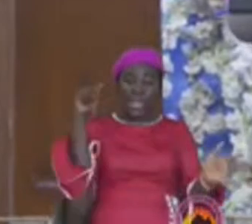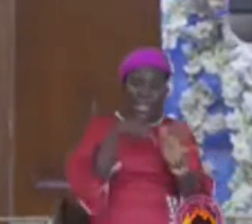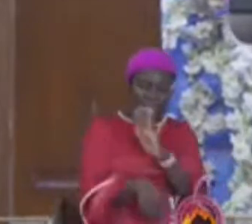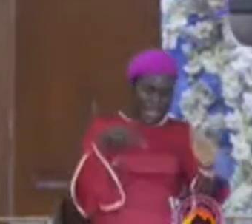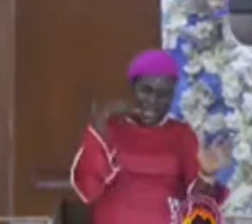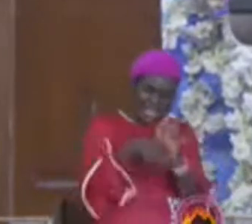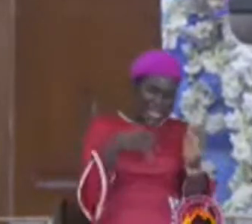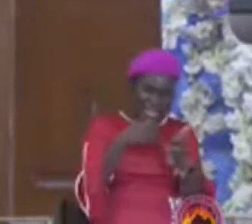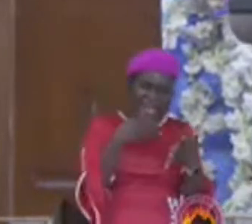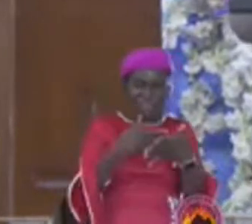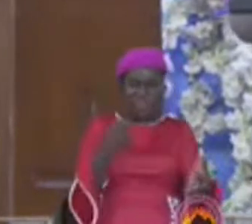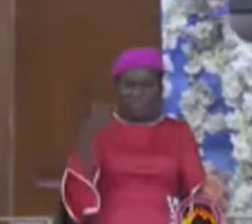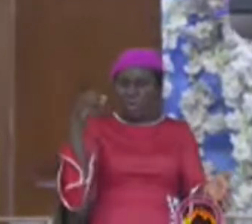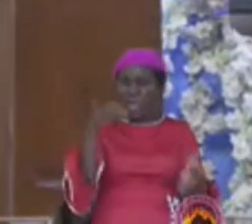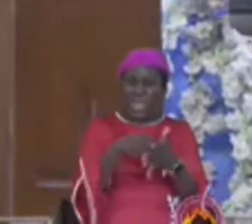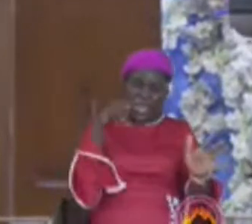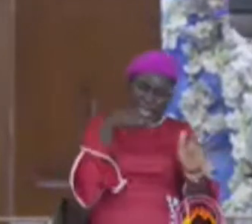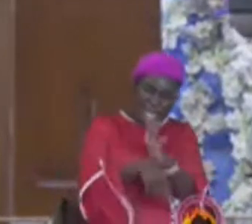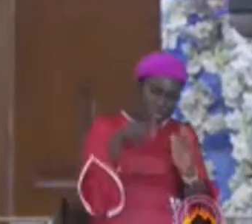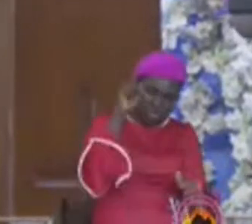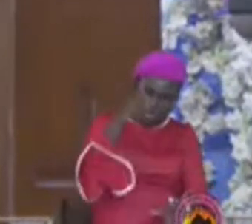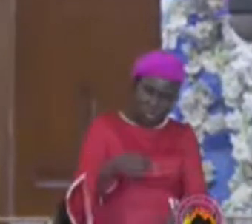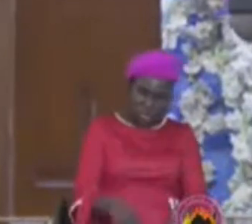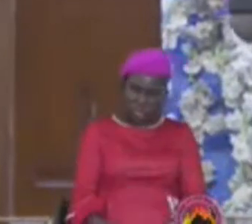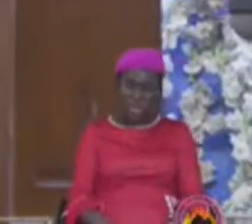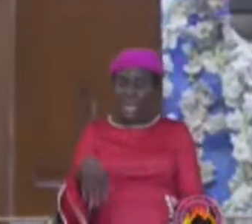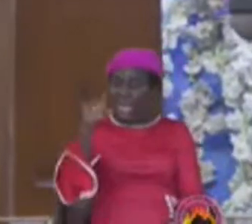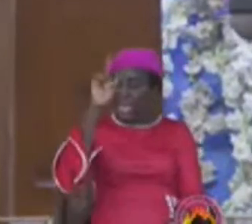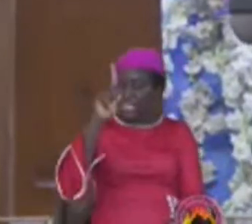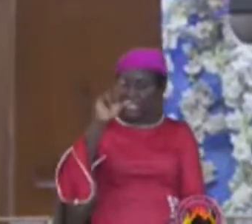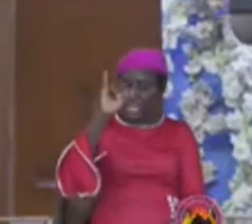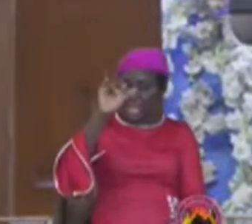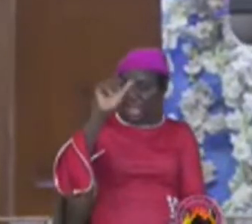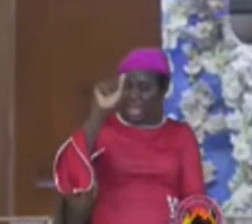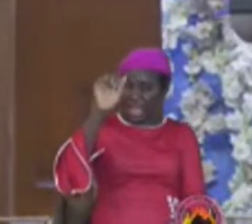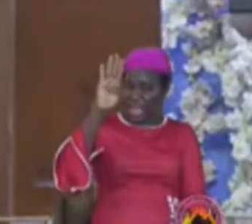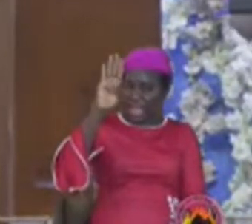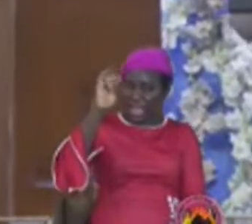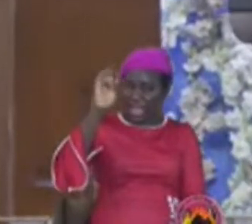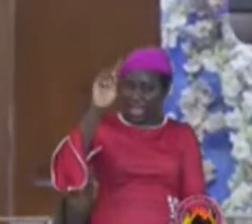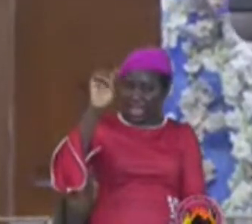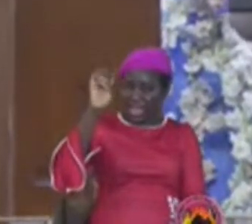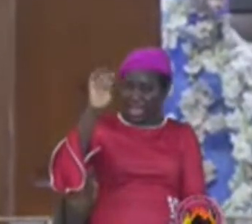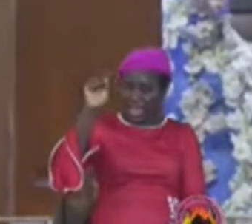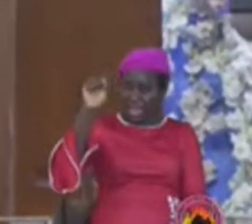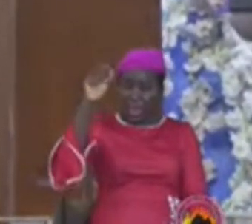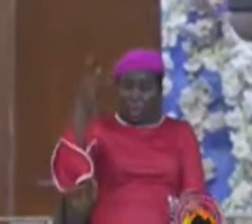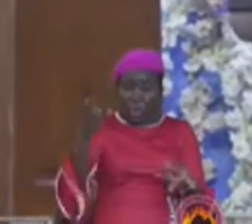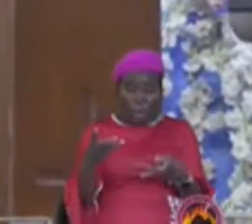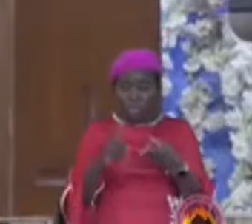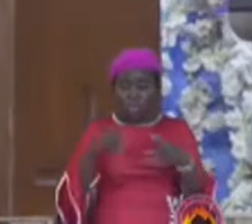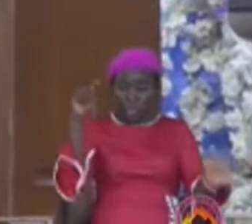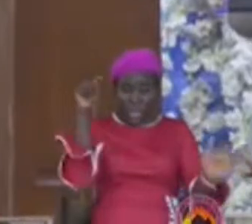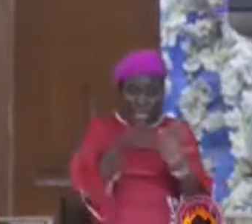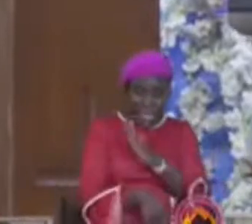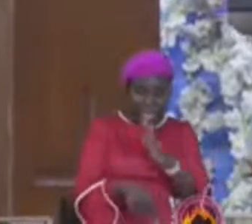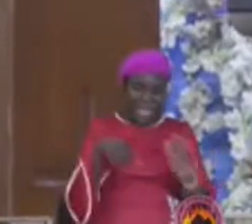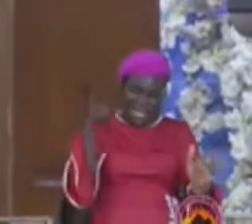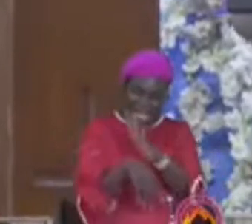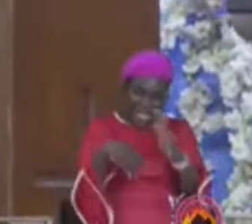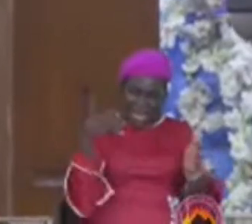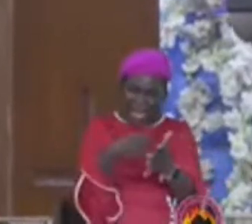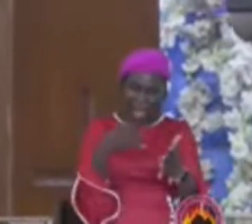you. Diabetes, hypertension, they want to kill. Kill them before they kill you. Divorce wants to